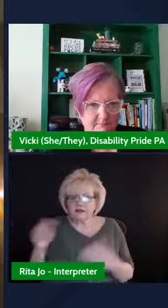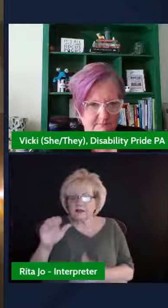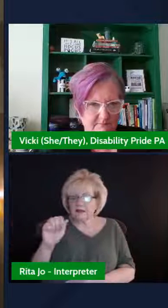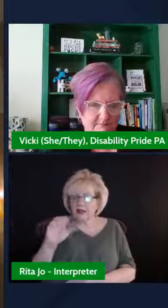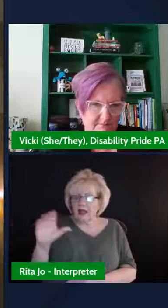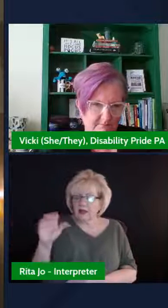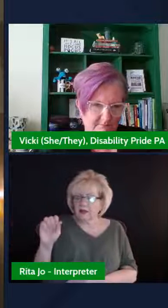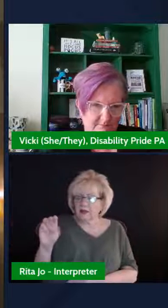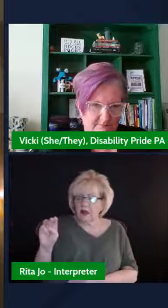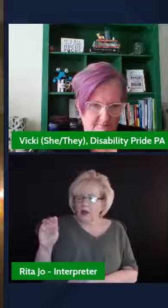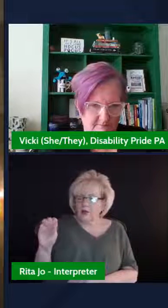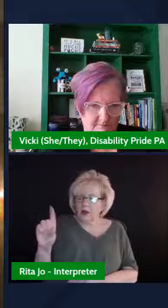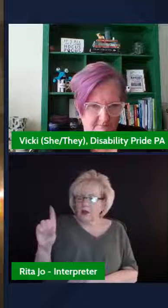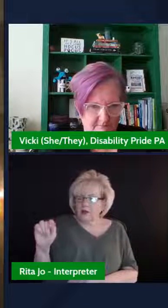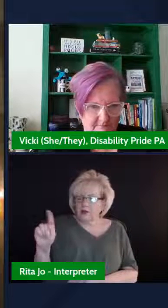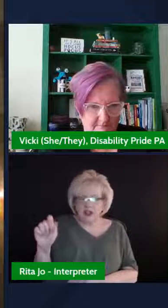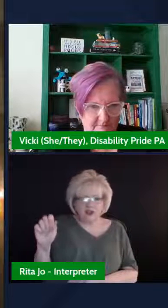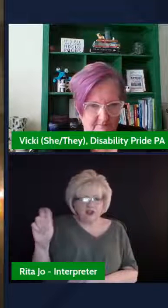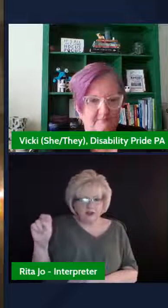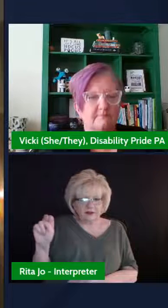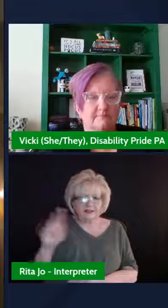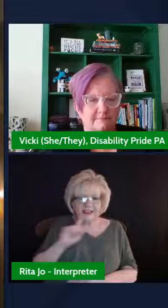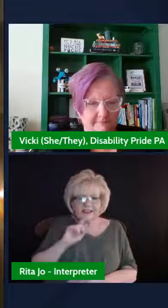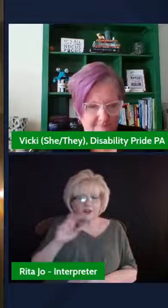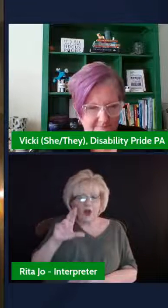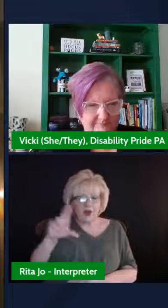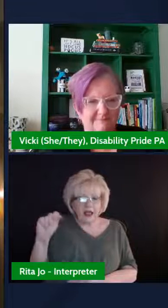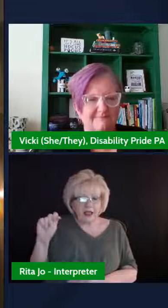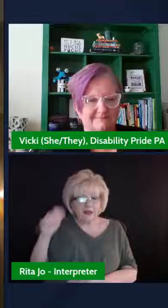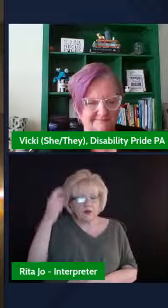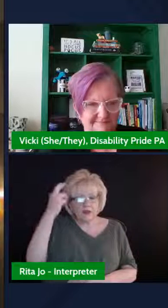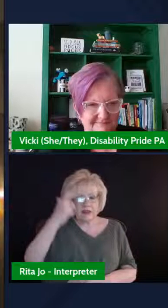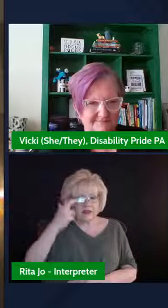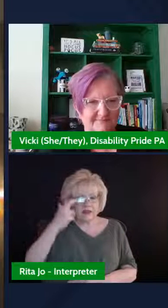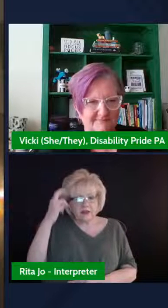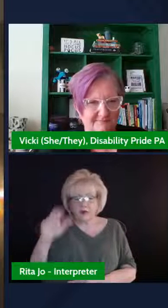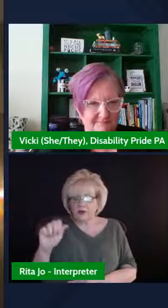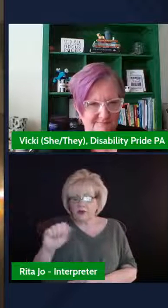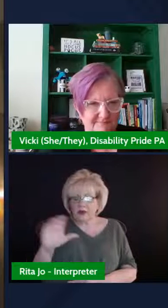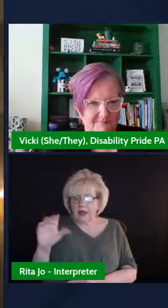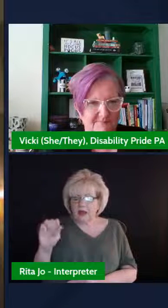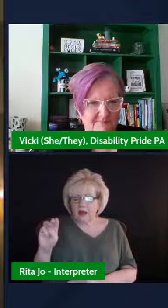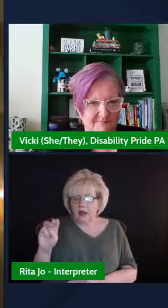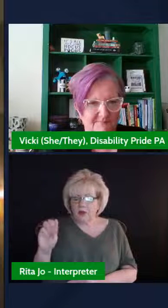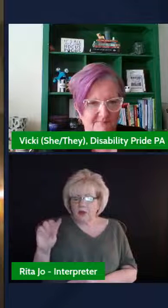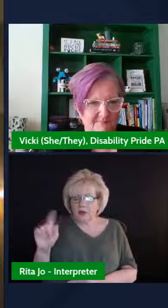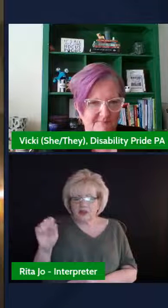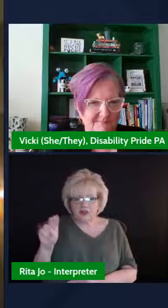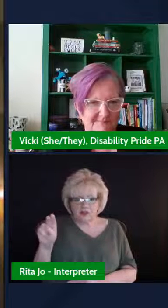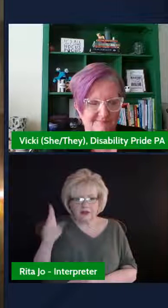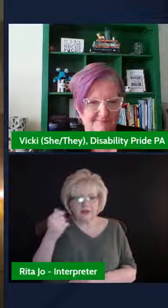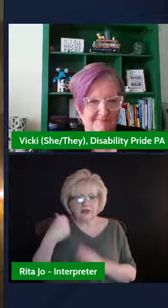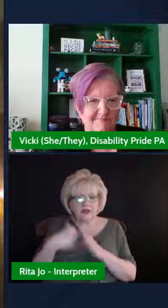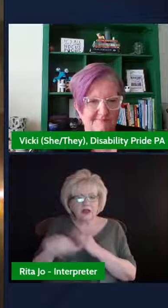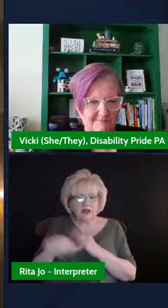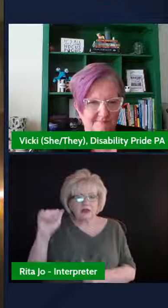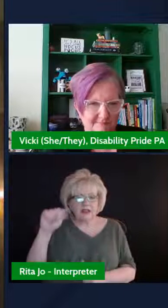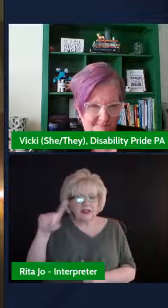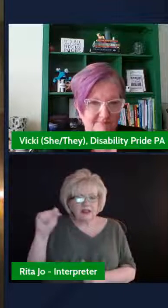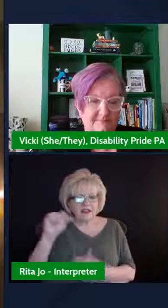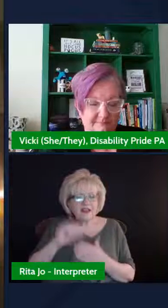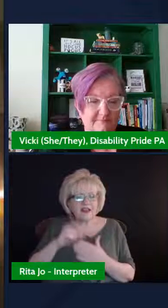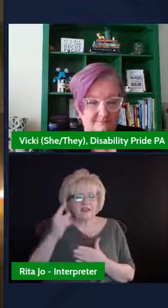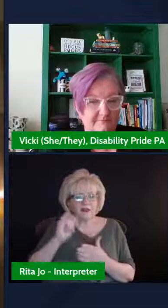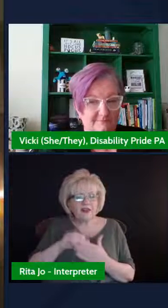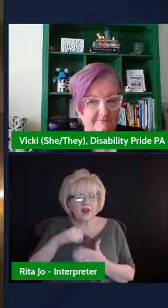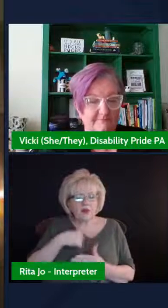Accommodation, comes from reasonable accommodation under the ADA, and that's something that we, utilize every single